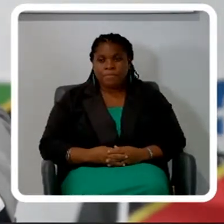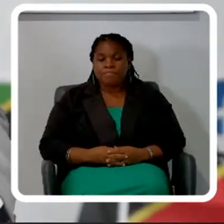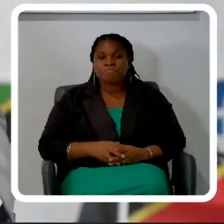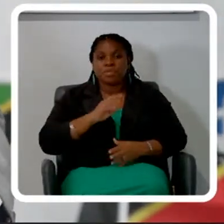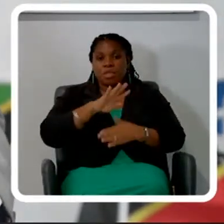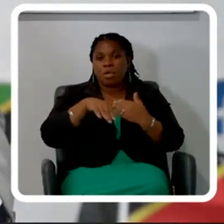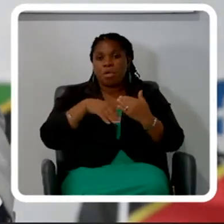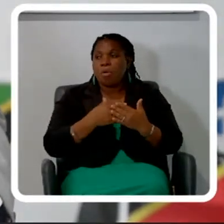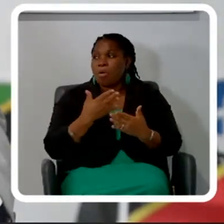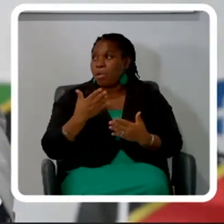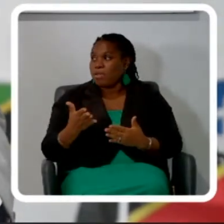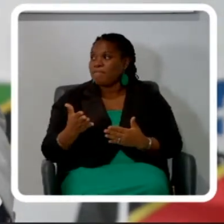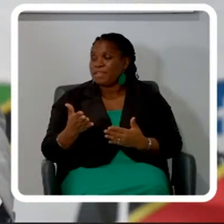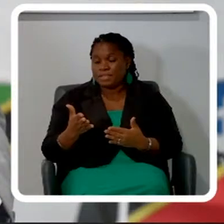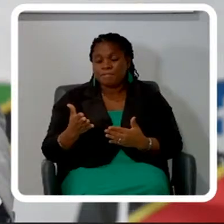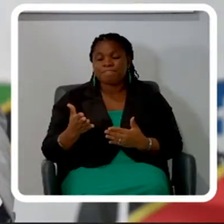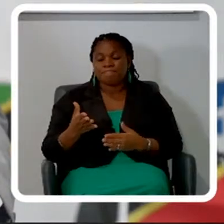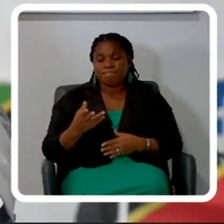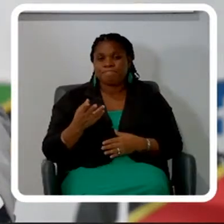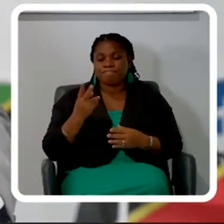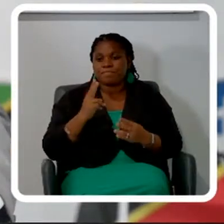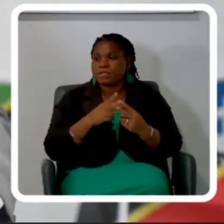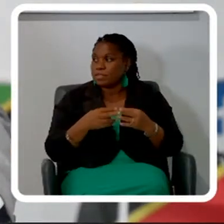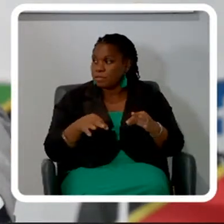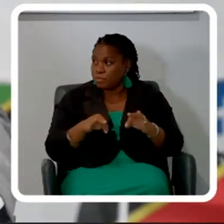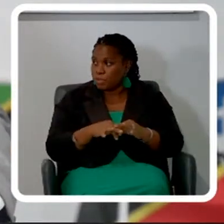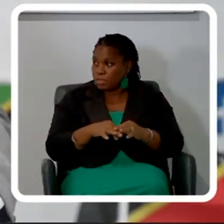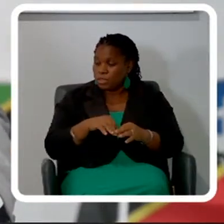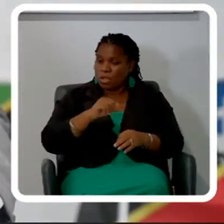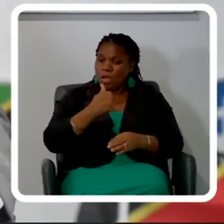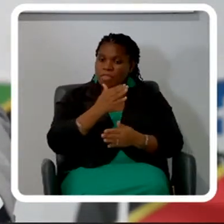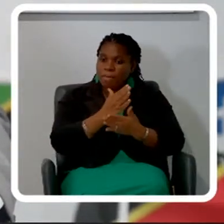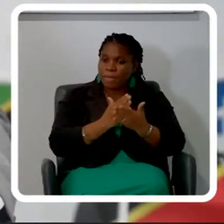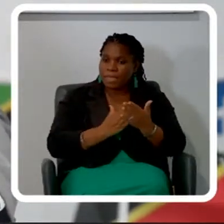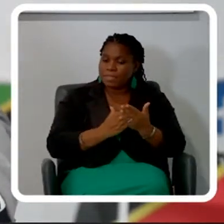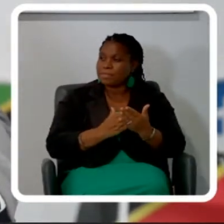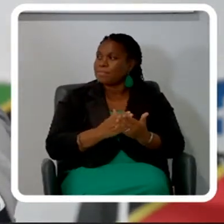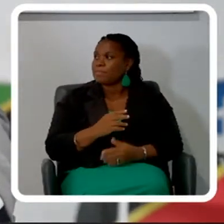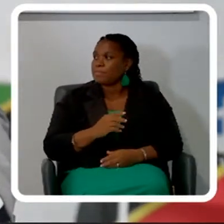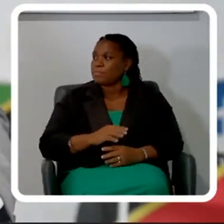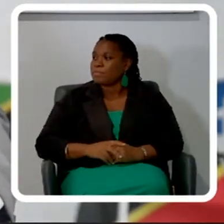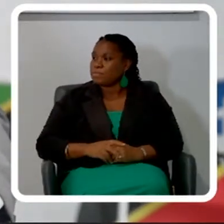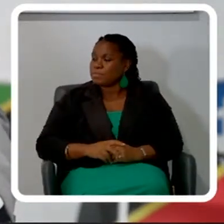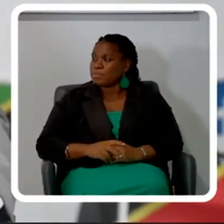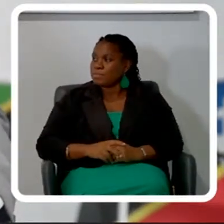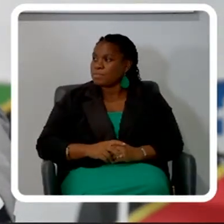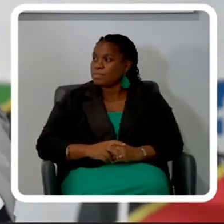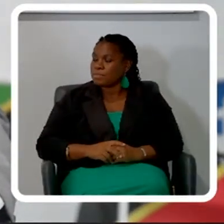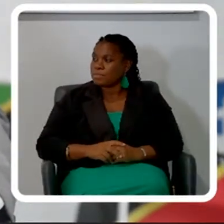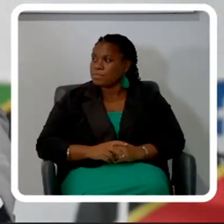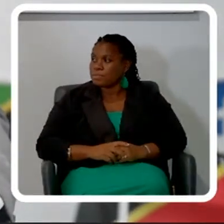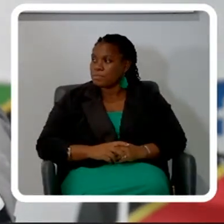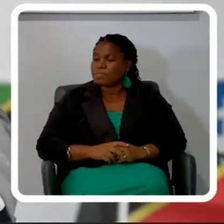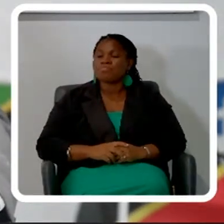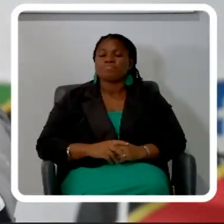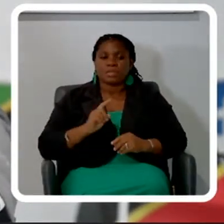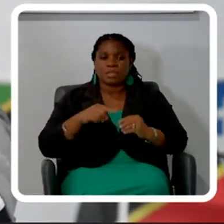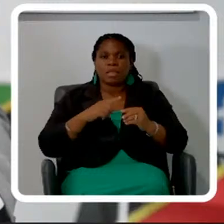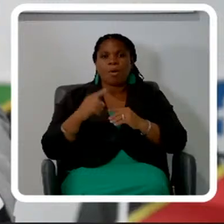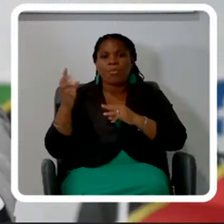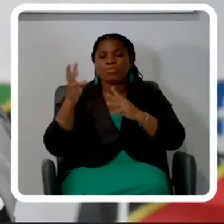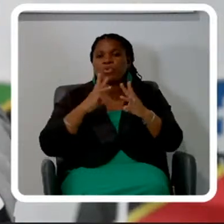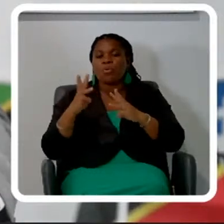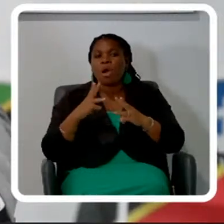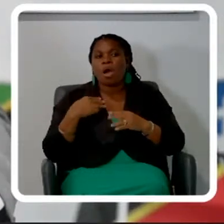of these things are contributing. The other matter that you asked about is diplomacy. The last one, Israel-Palestine.